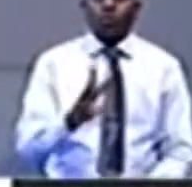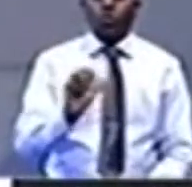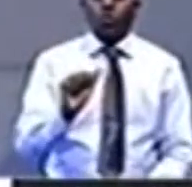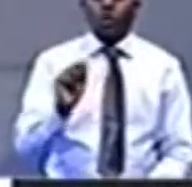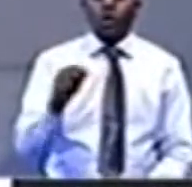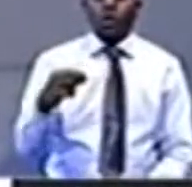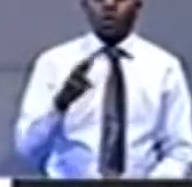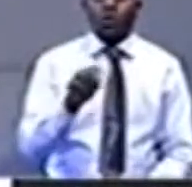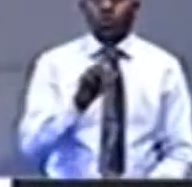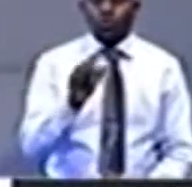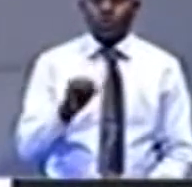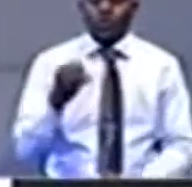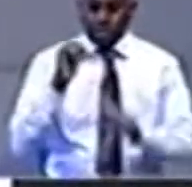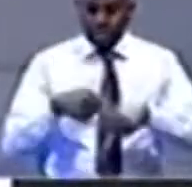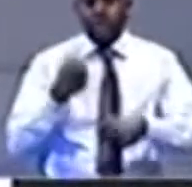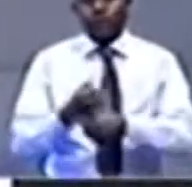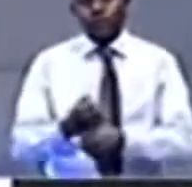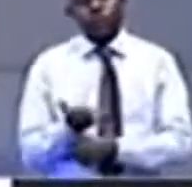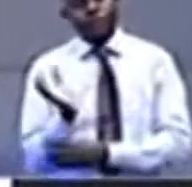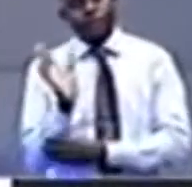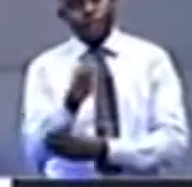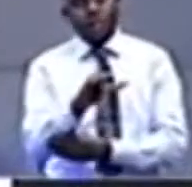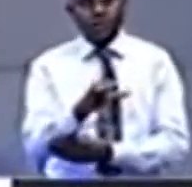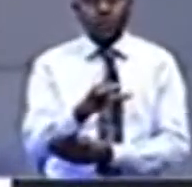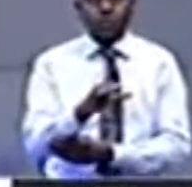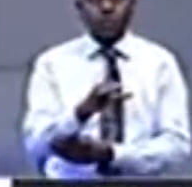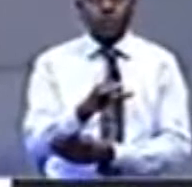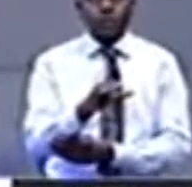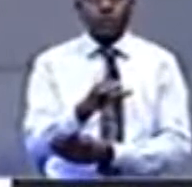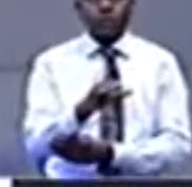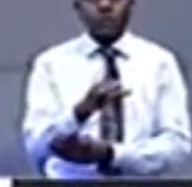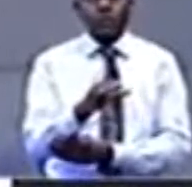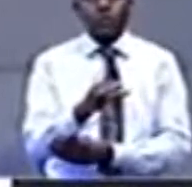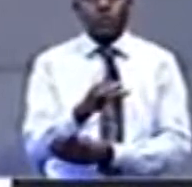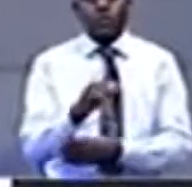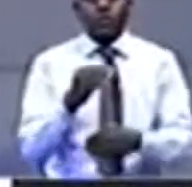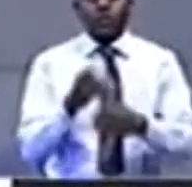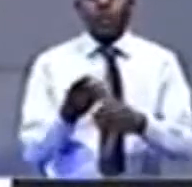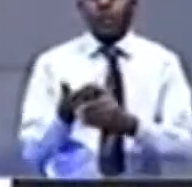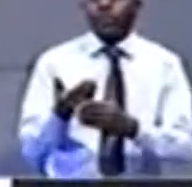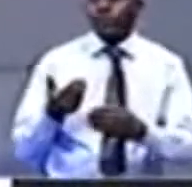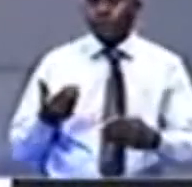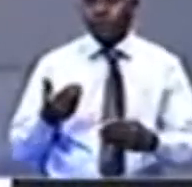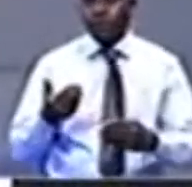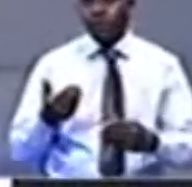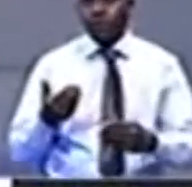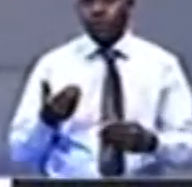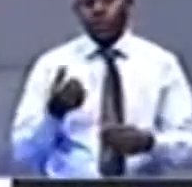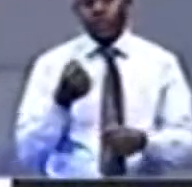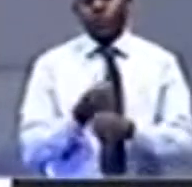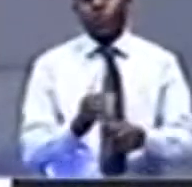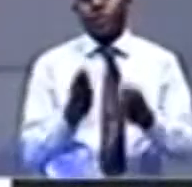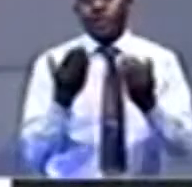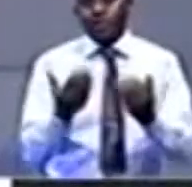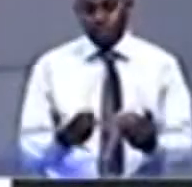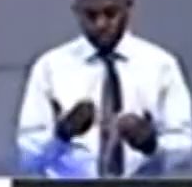do and which will call back the good things he did before and be added to what he's doing today.